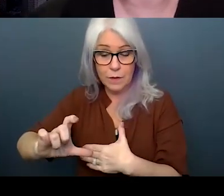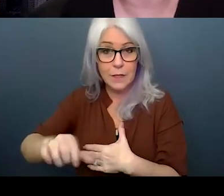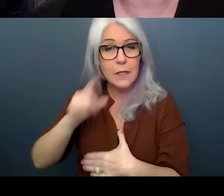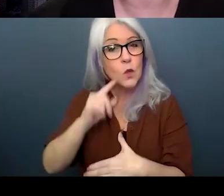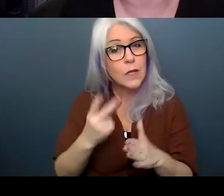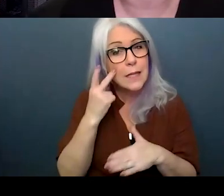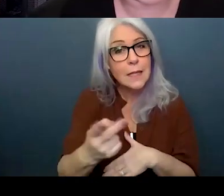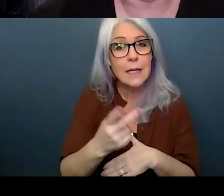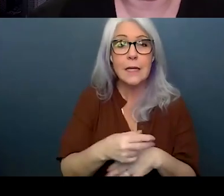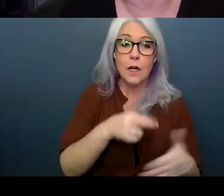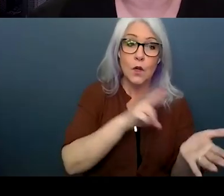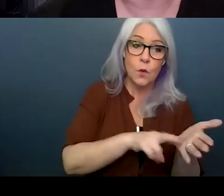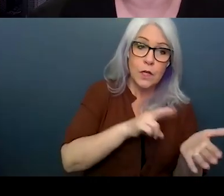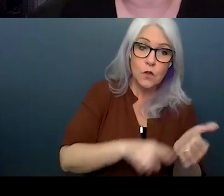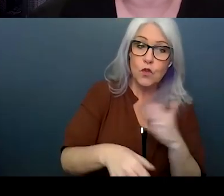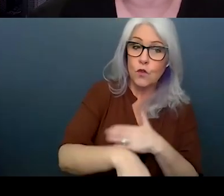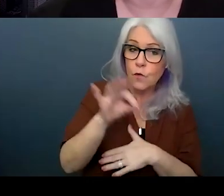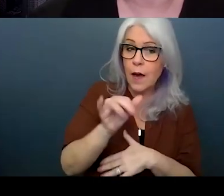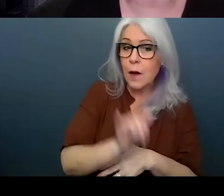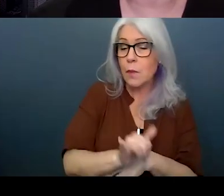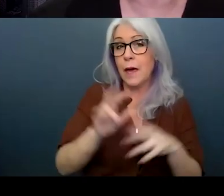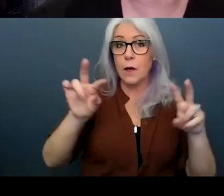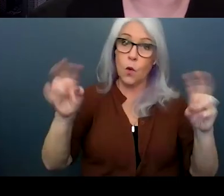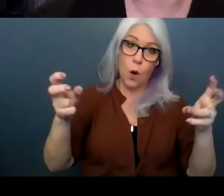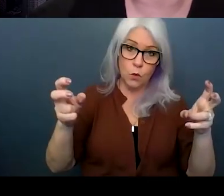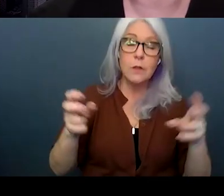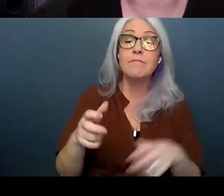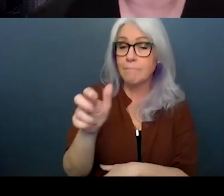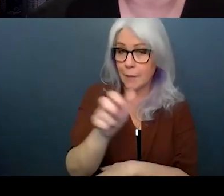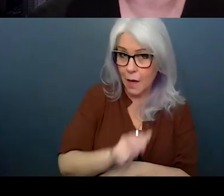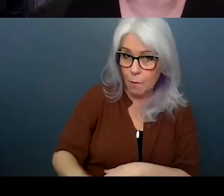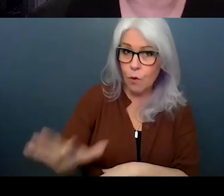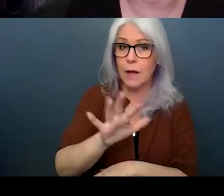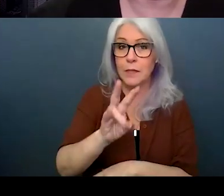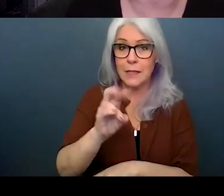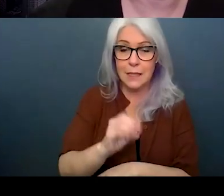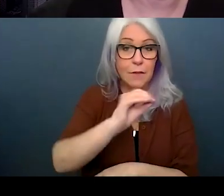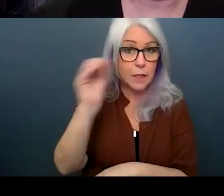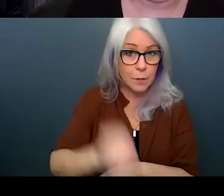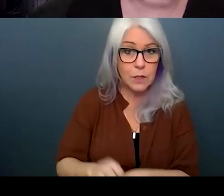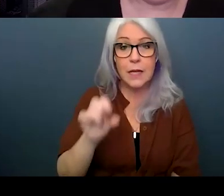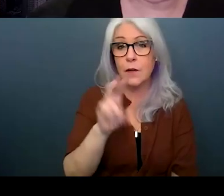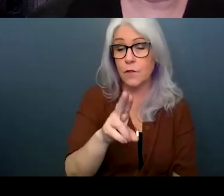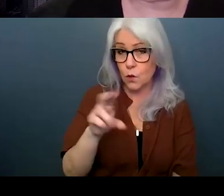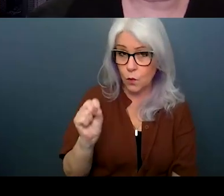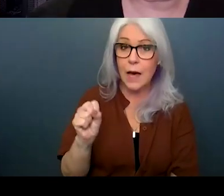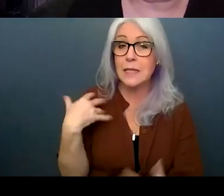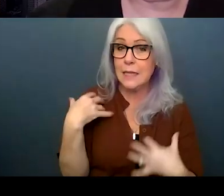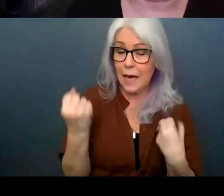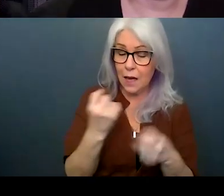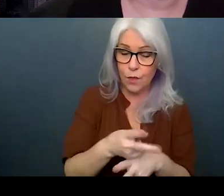says, research has found that, quote, approximately 70% of US